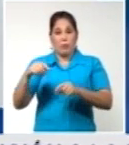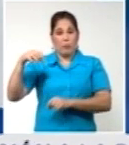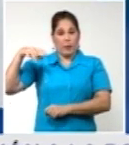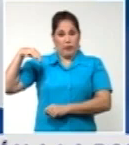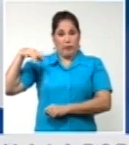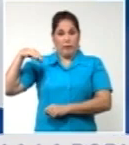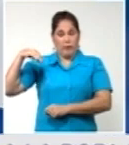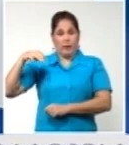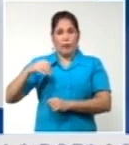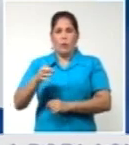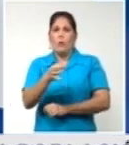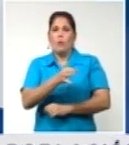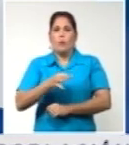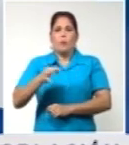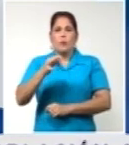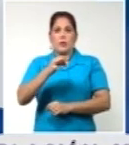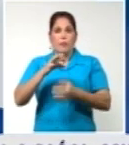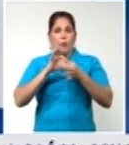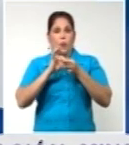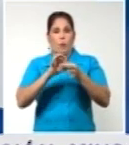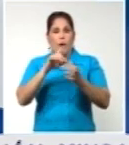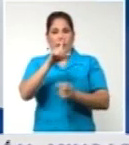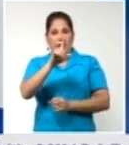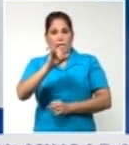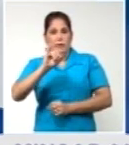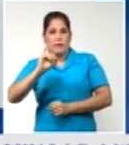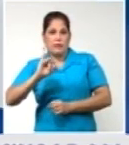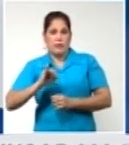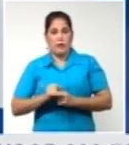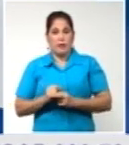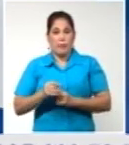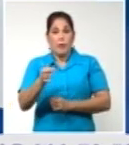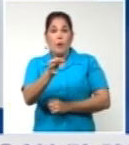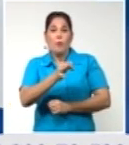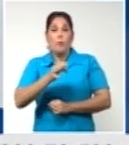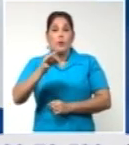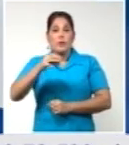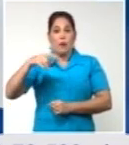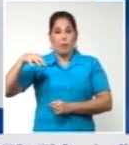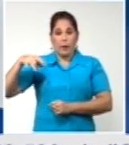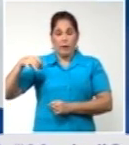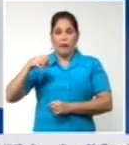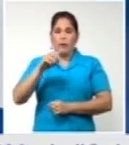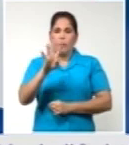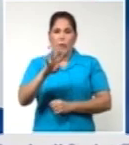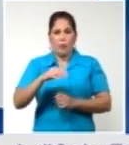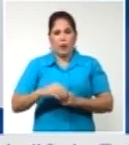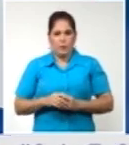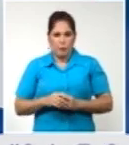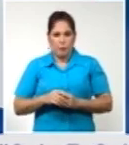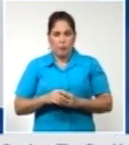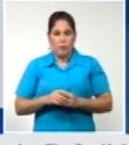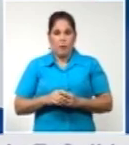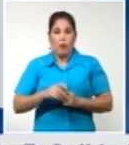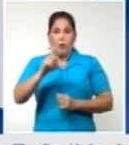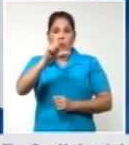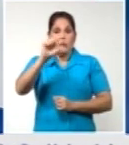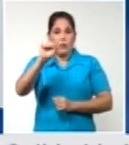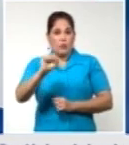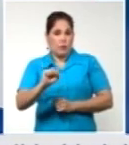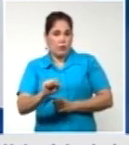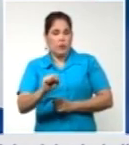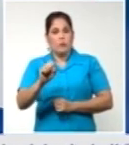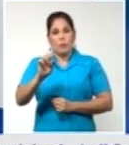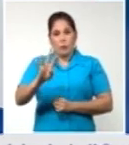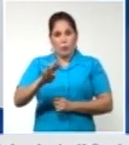4, Consolación del Sur 4, Sandino 2, San Juan y Martínez